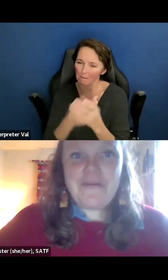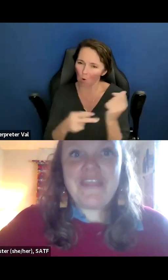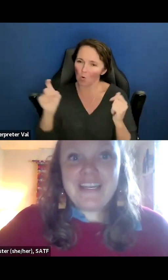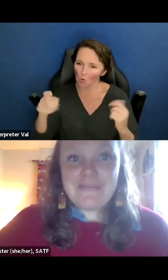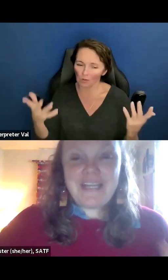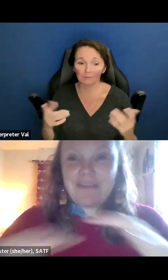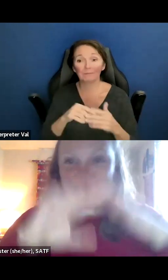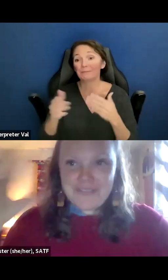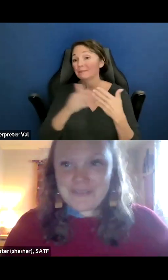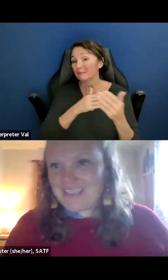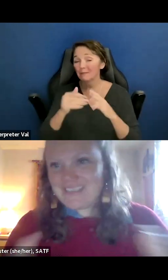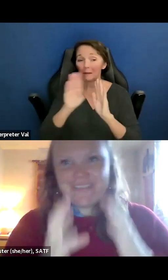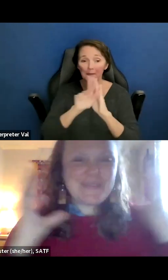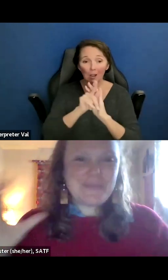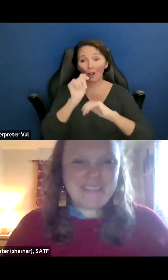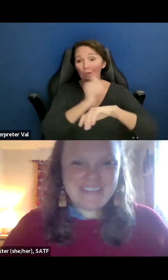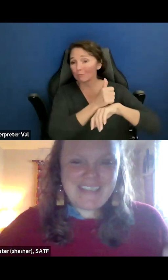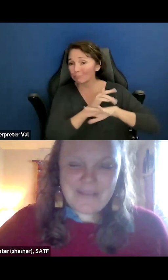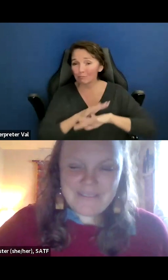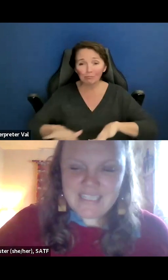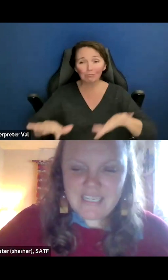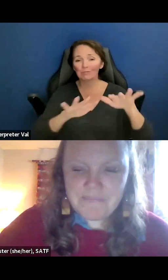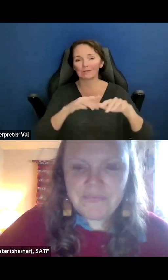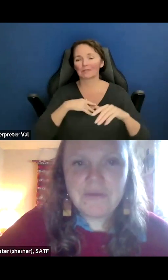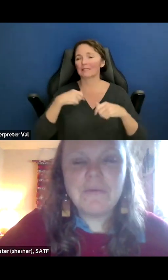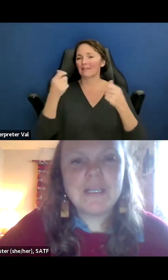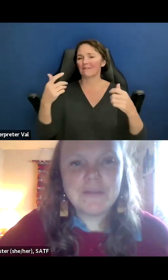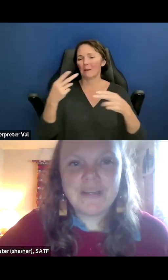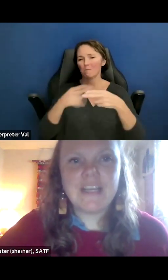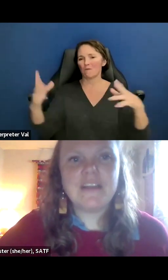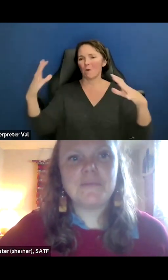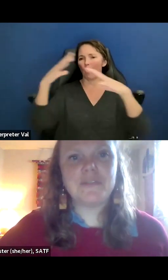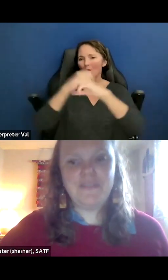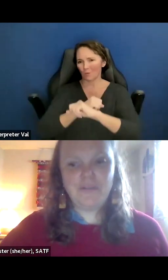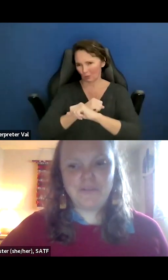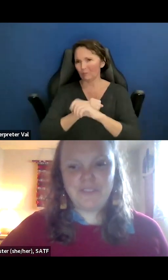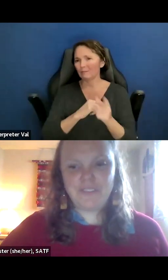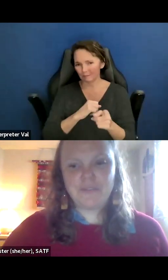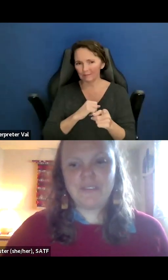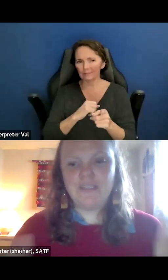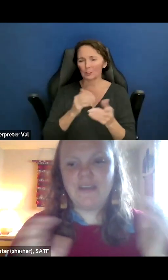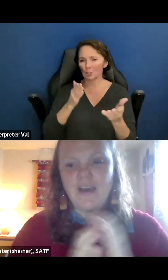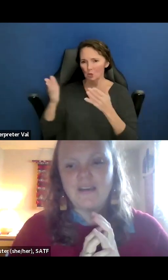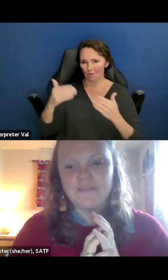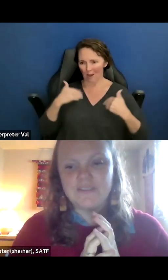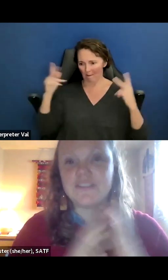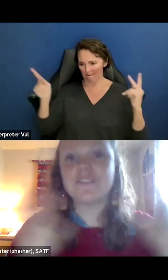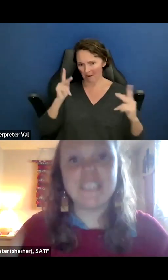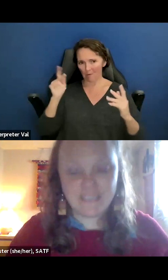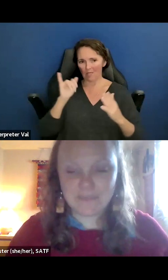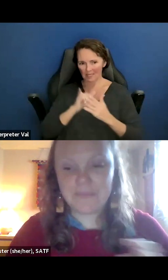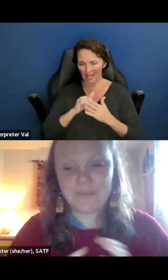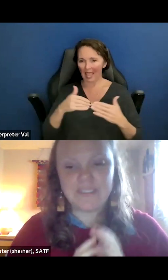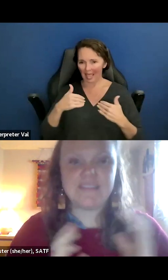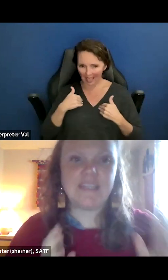So with that in mind, all of those like logistical pieces, that ground setting, we want to provide a brief overview of